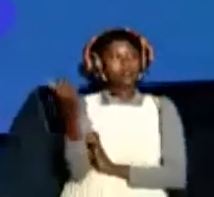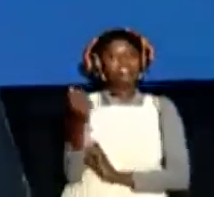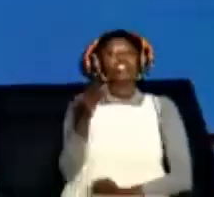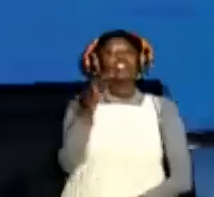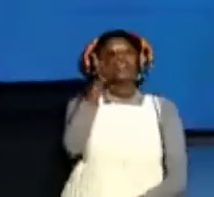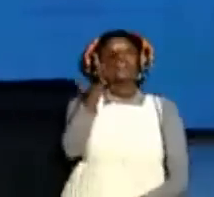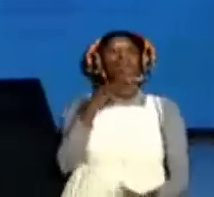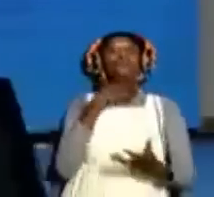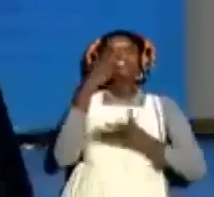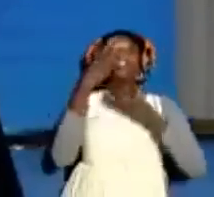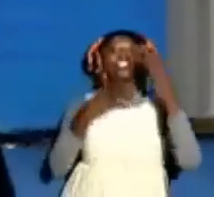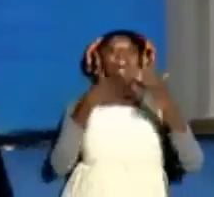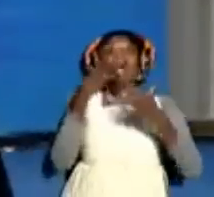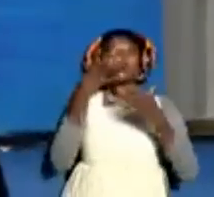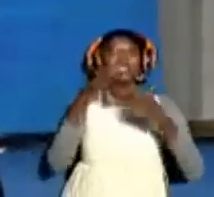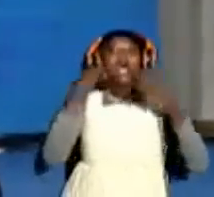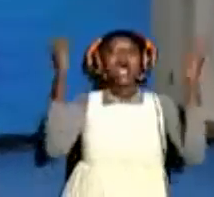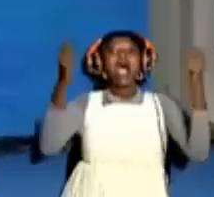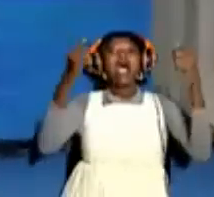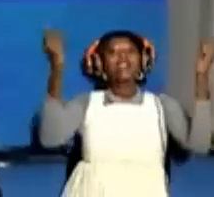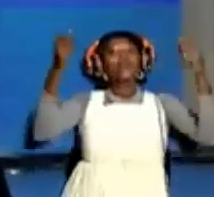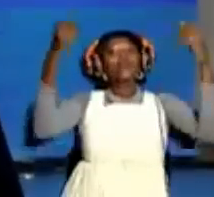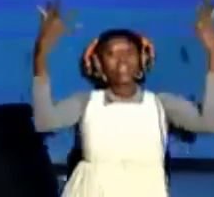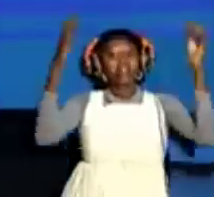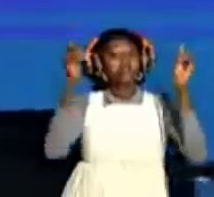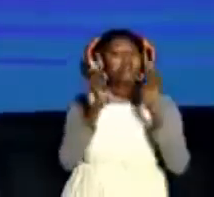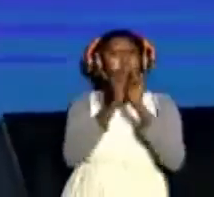Because you shout hallelujah without thinking.